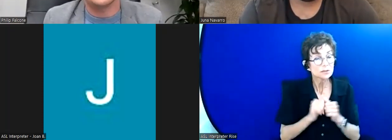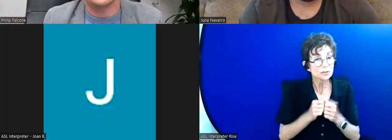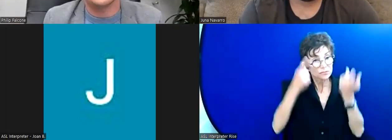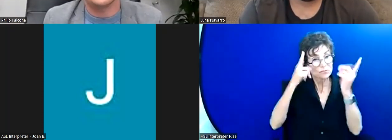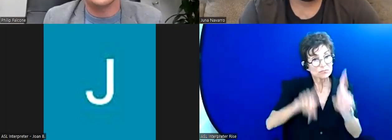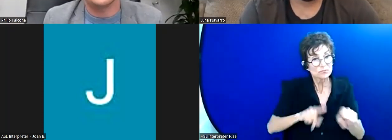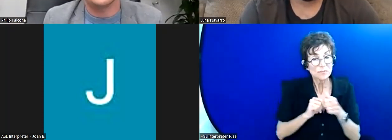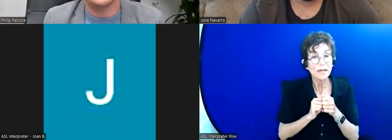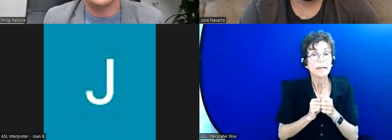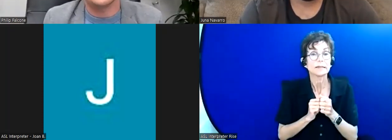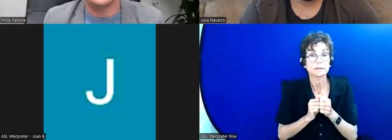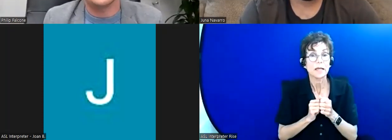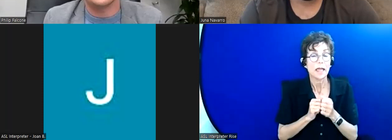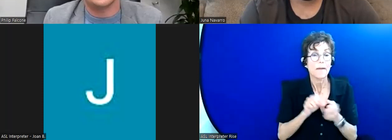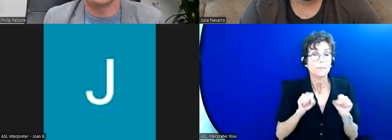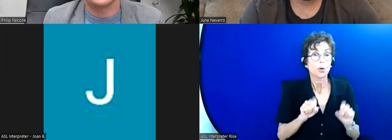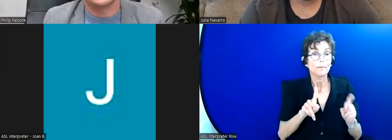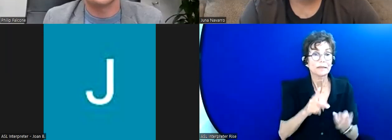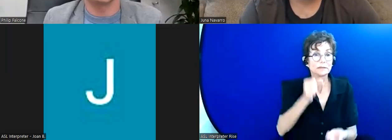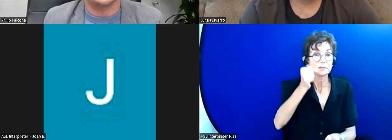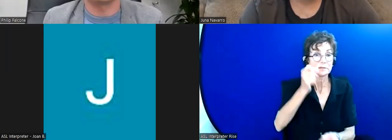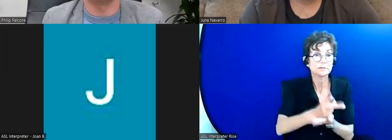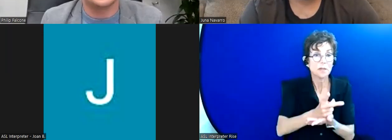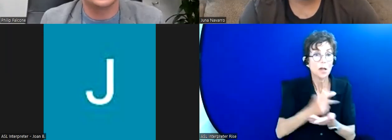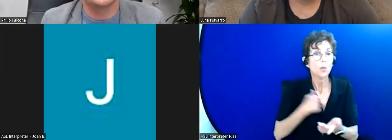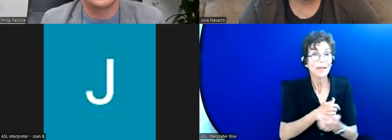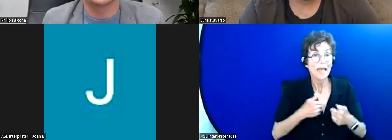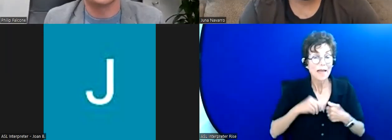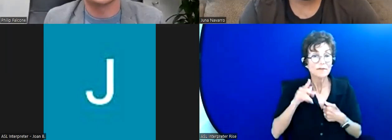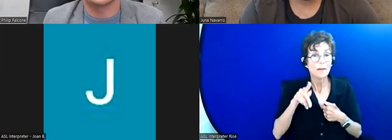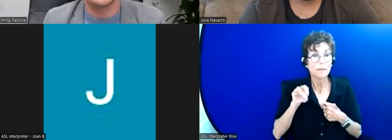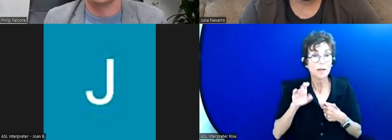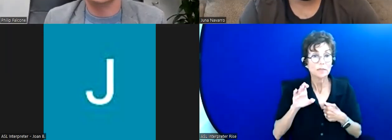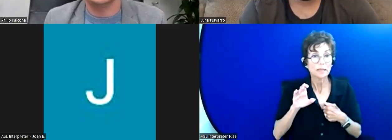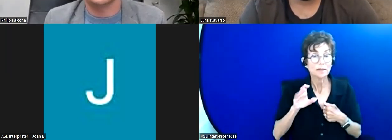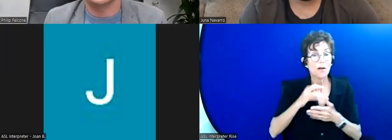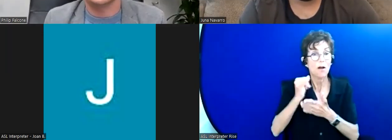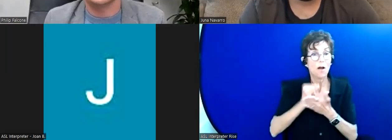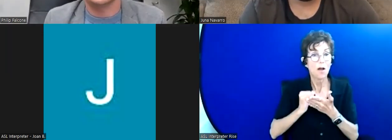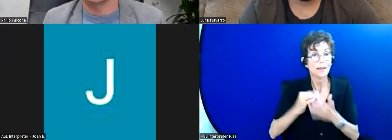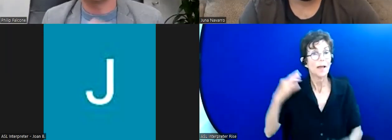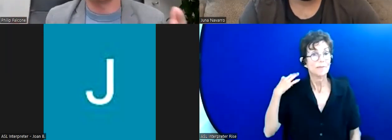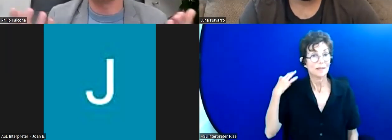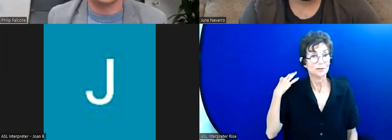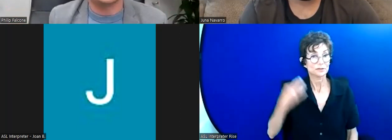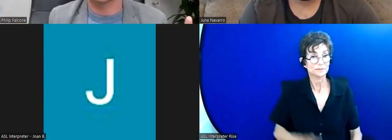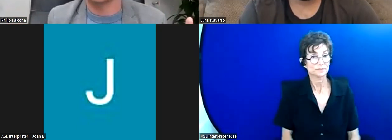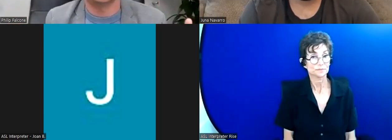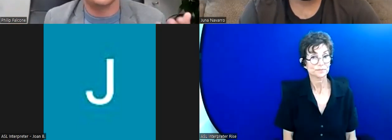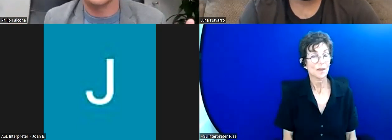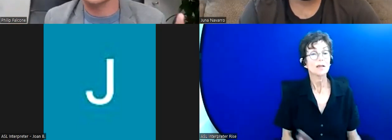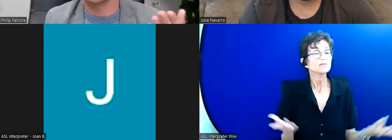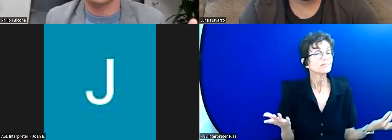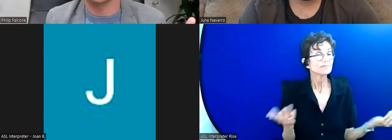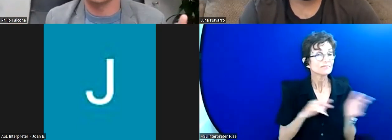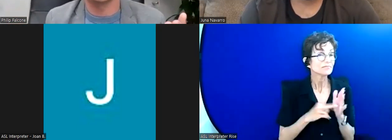a public art application in the city of Riverside. And really what it is that we just ask